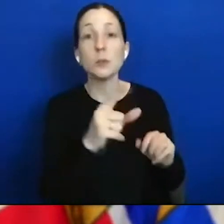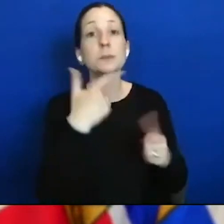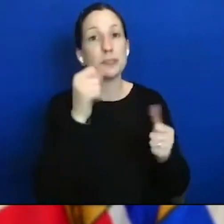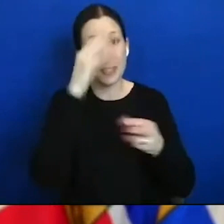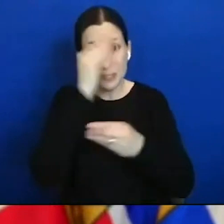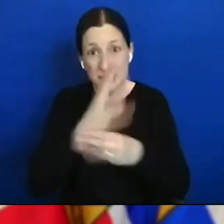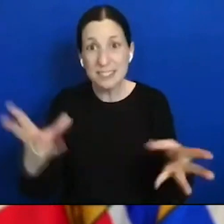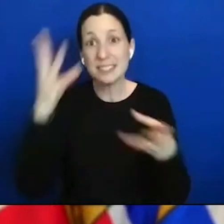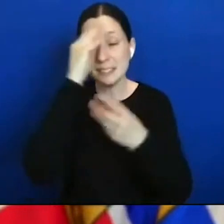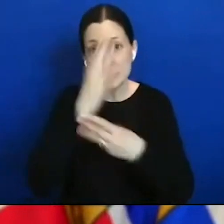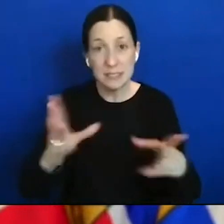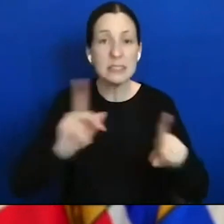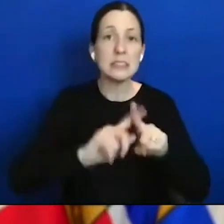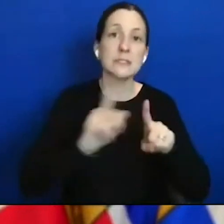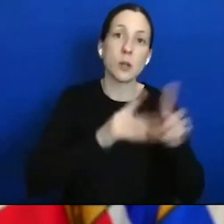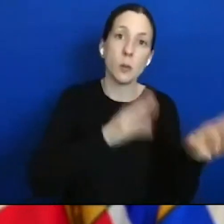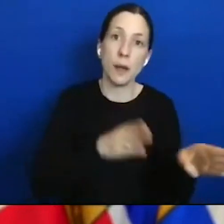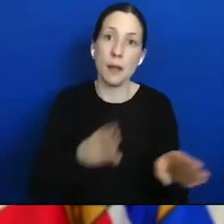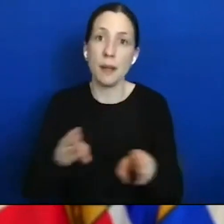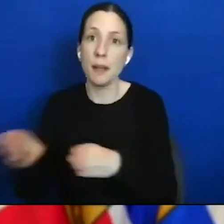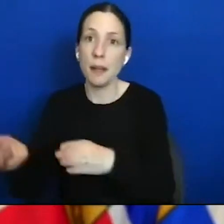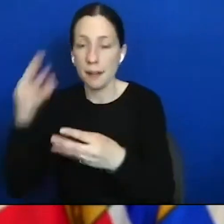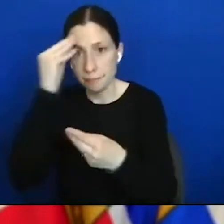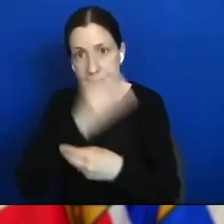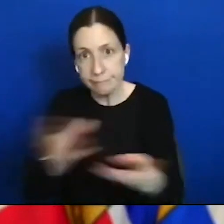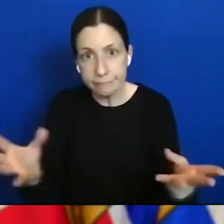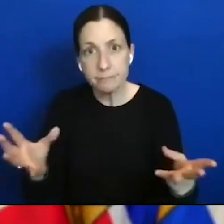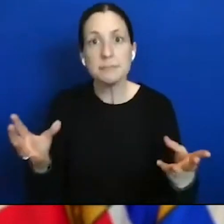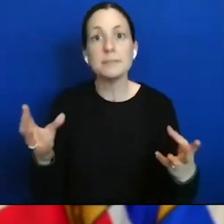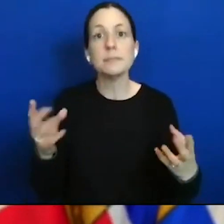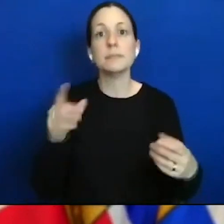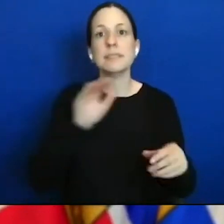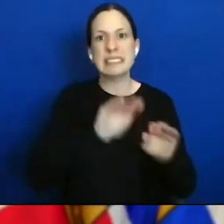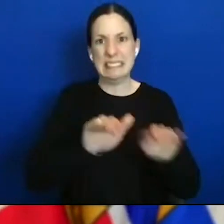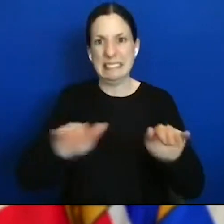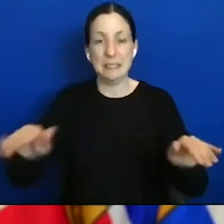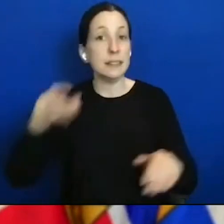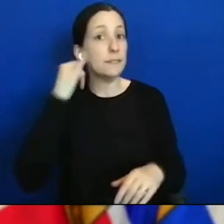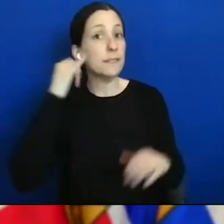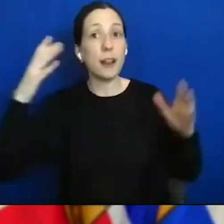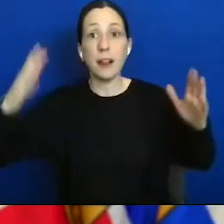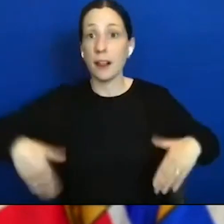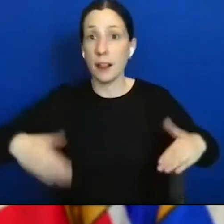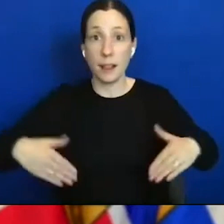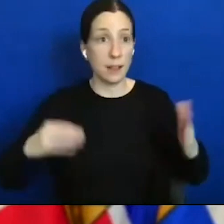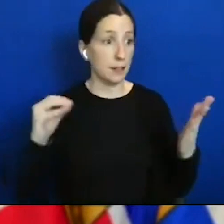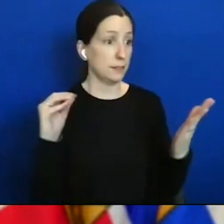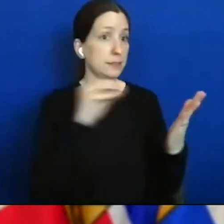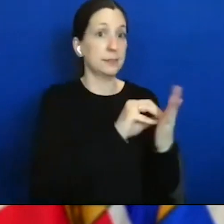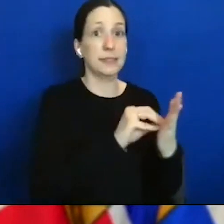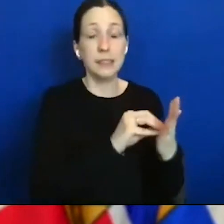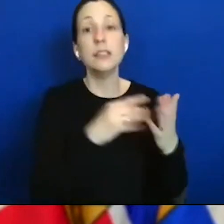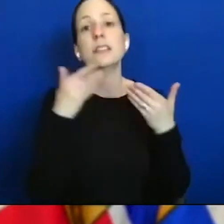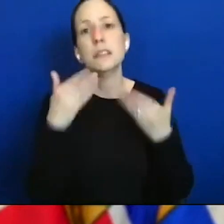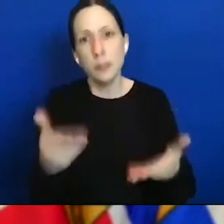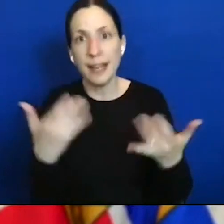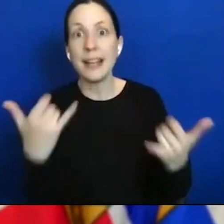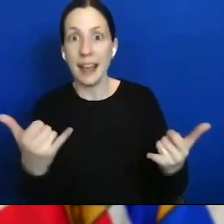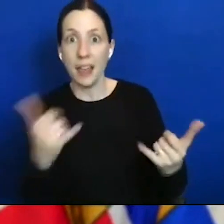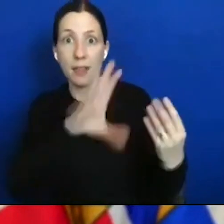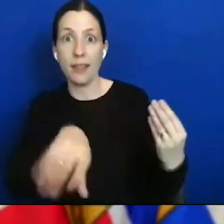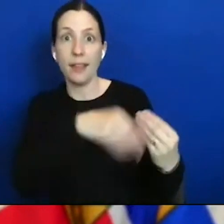that message out in many different venues to people, making sure that if you aren't registered, that you can go in